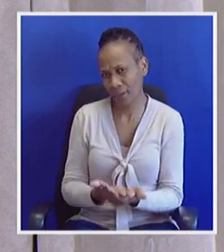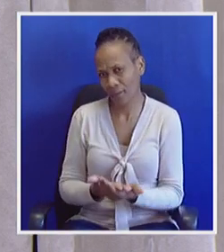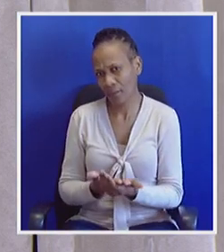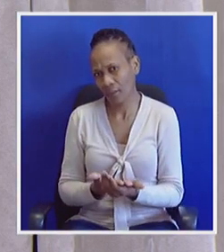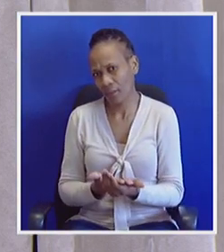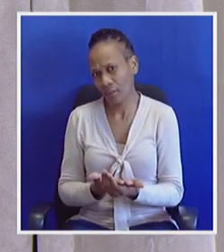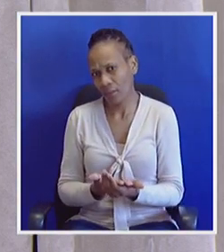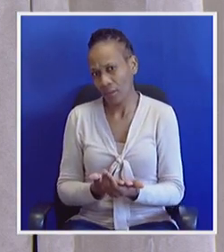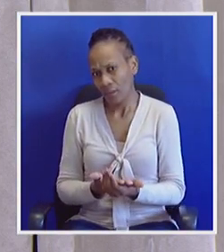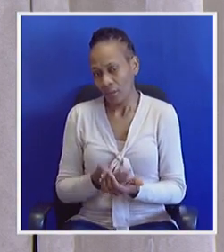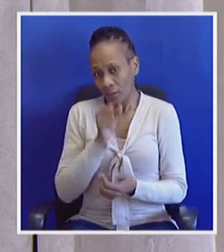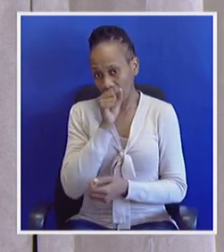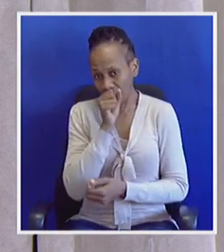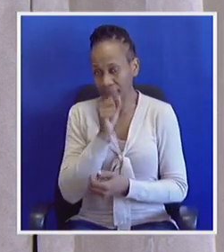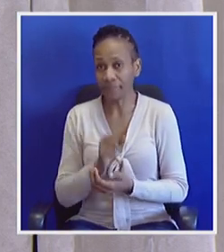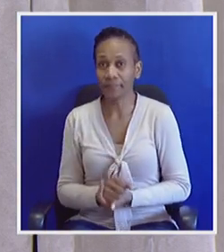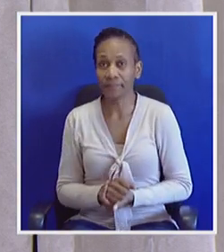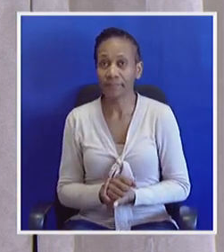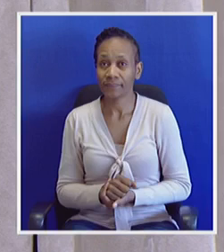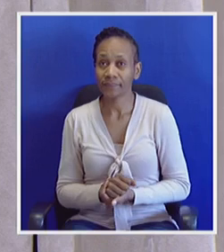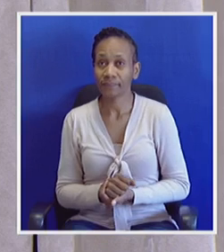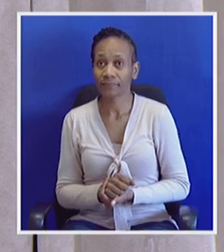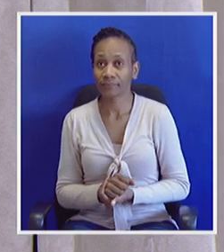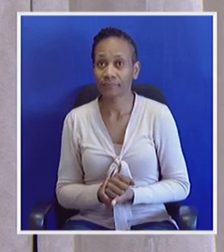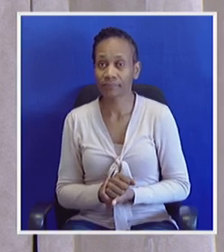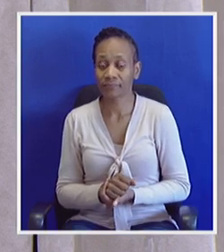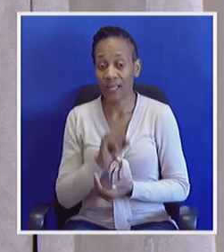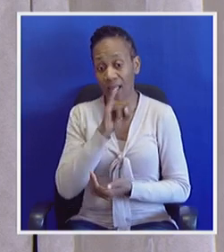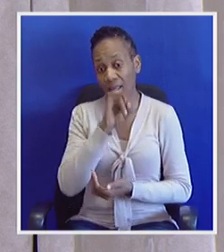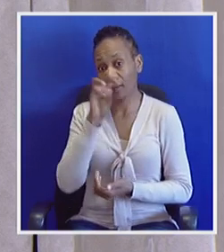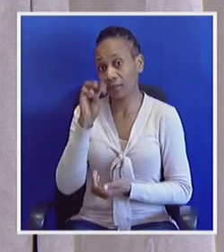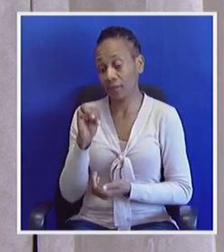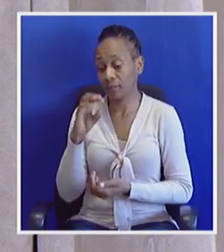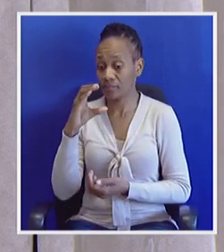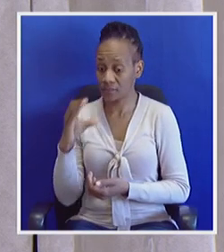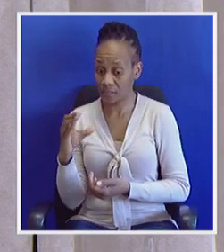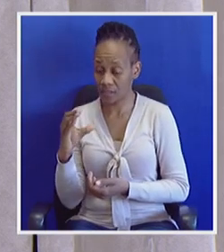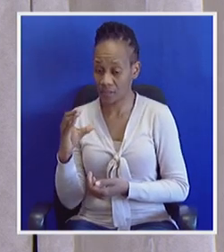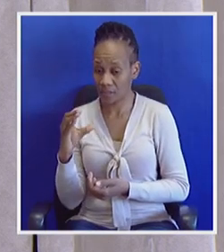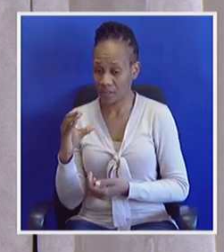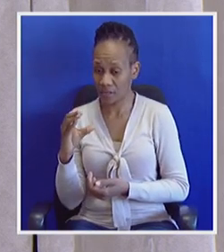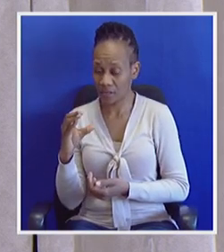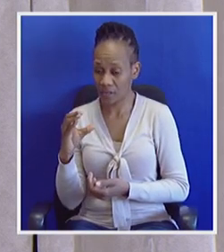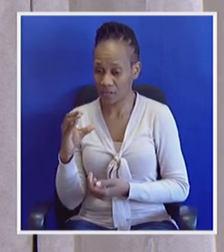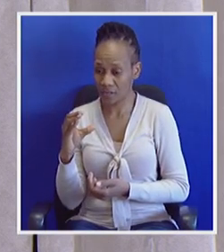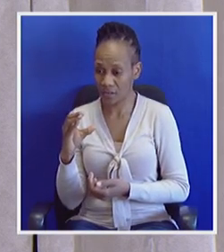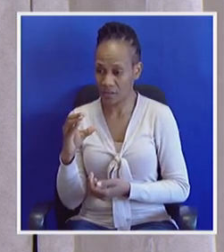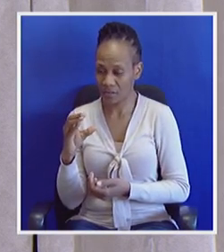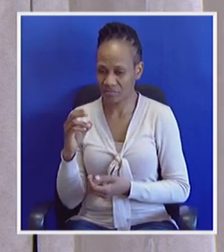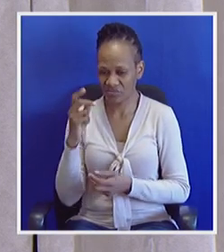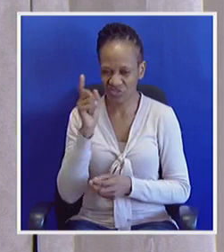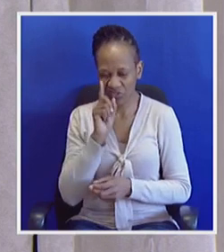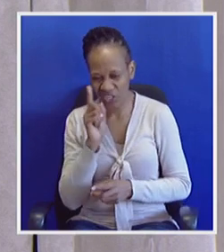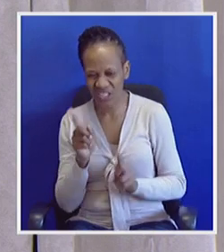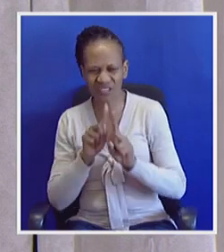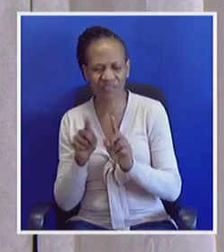Now, from the IMC point of view, we have been looking at processes and